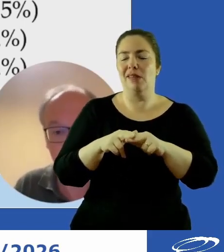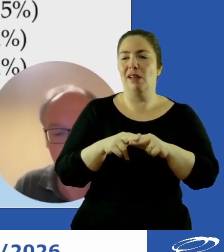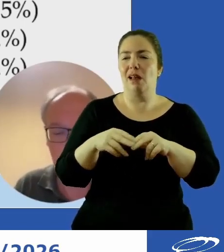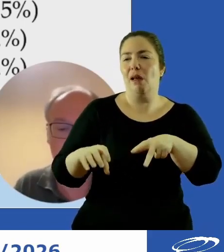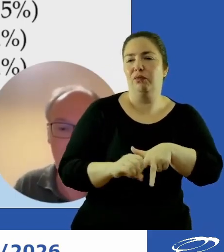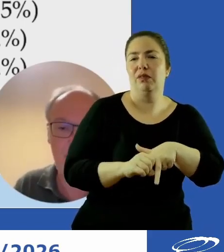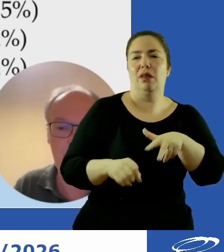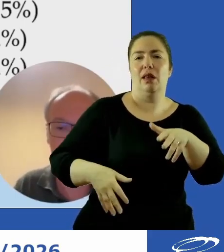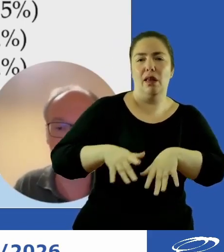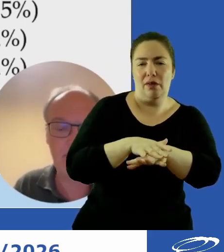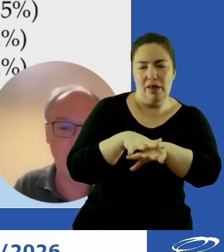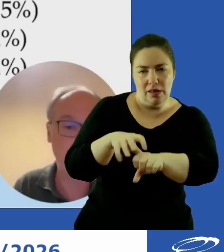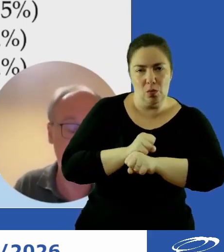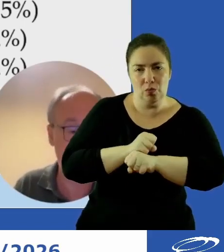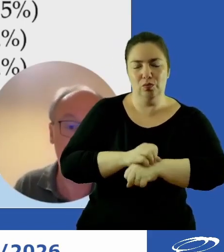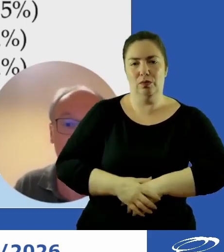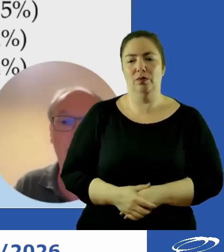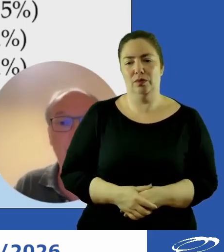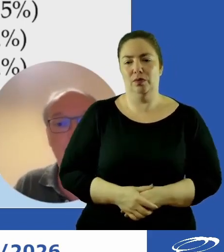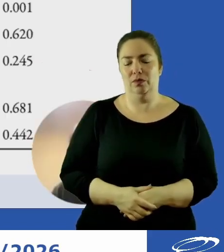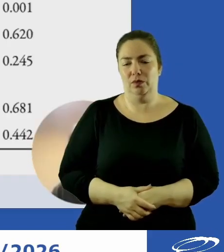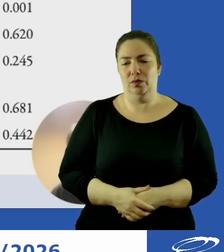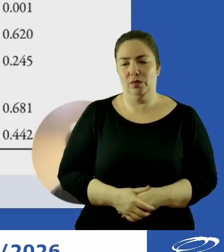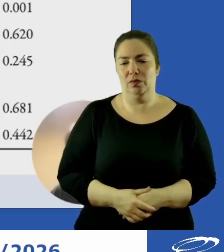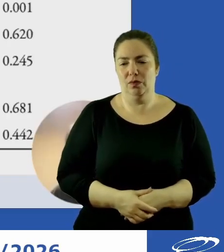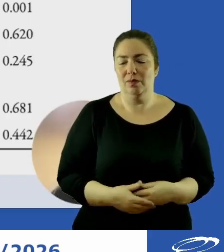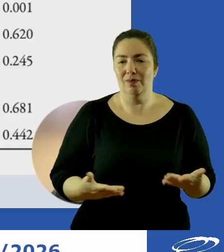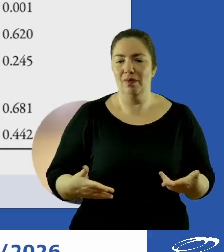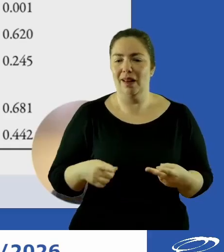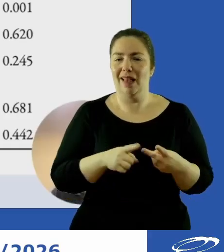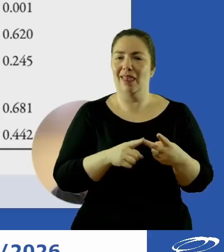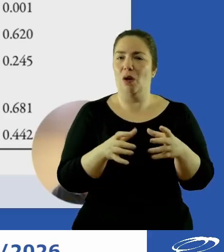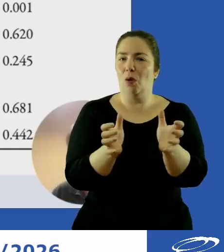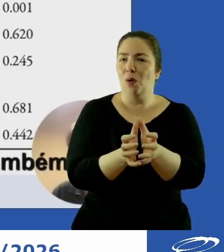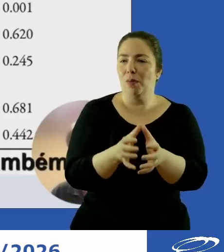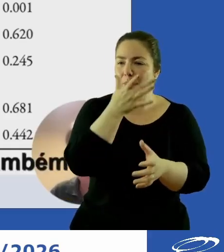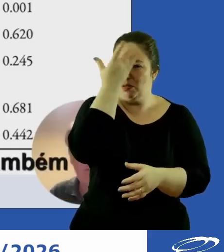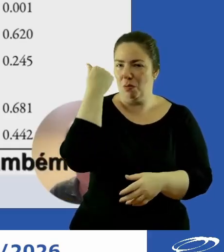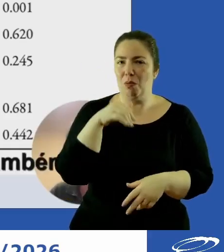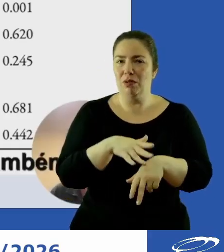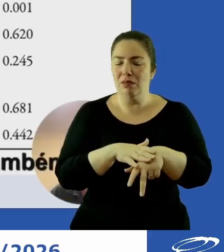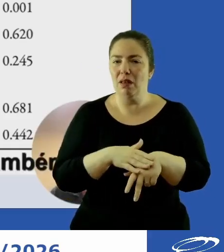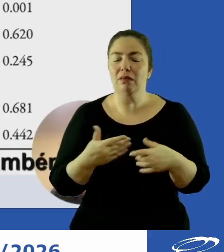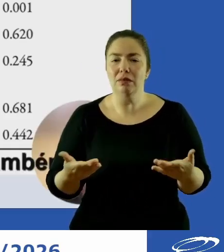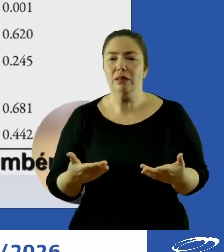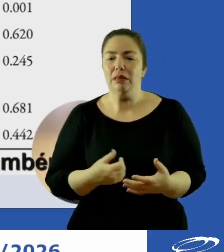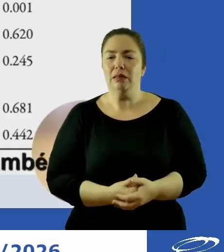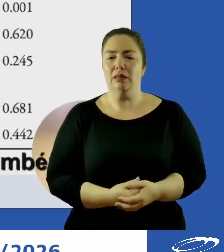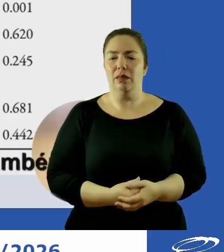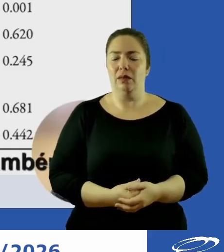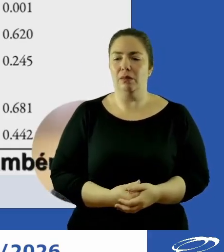with dalbavancin with failure. The second paper I wanted to discuss with you is about